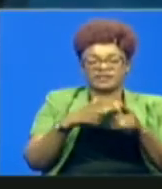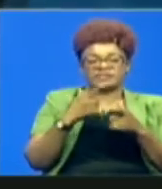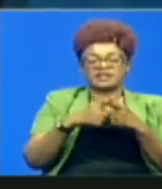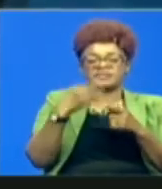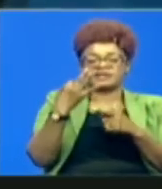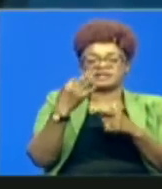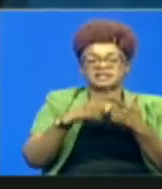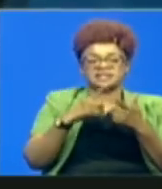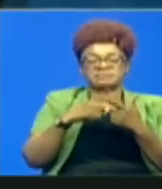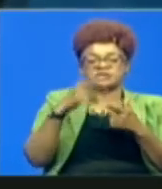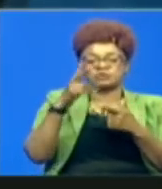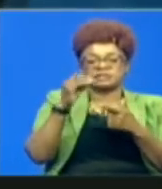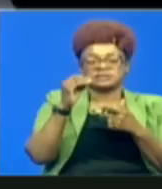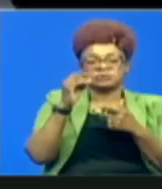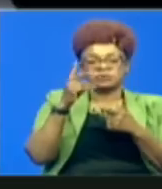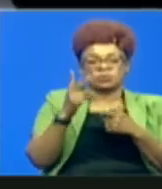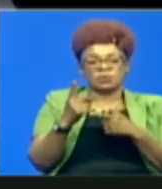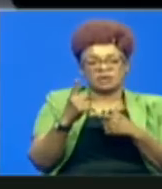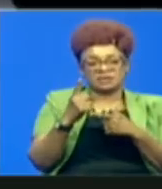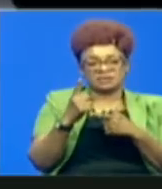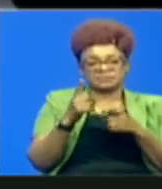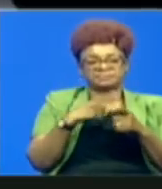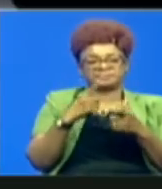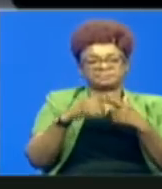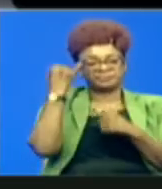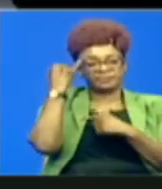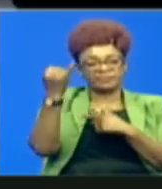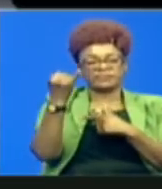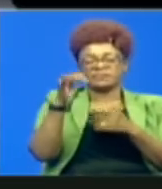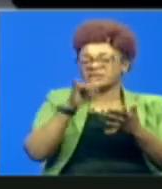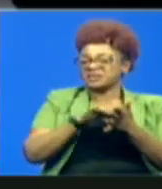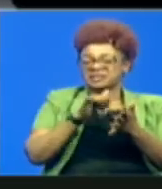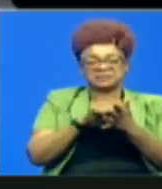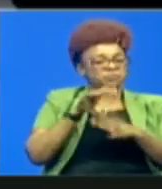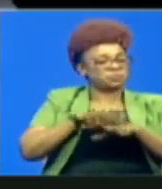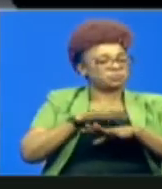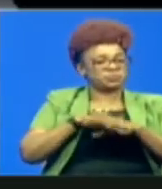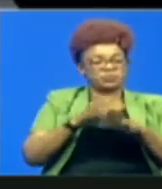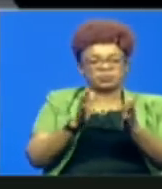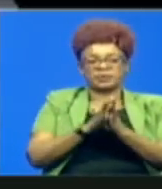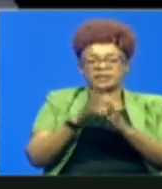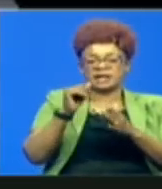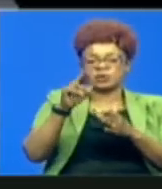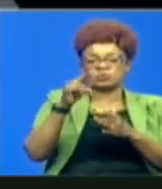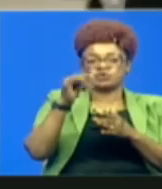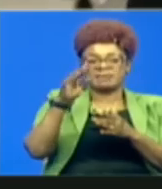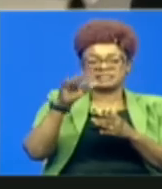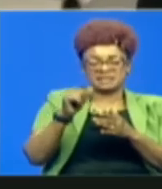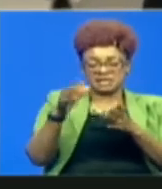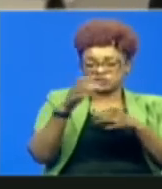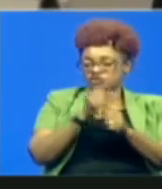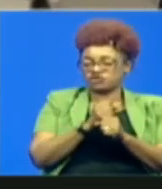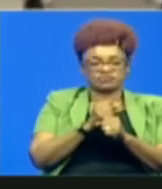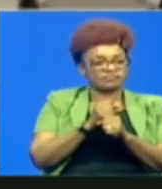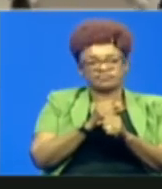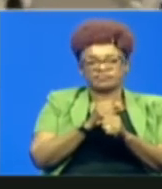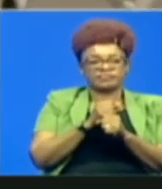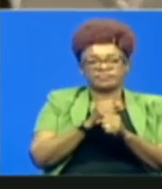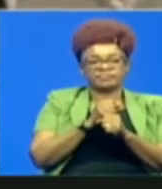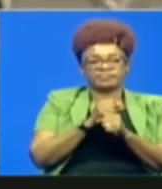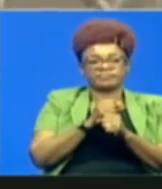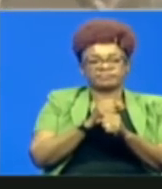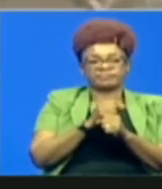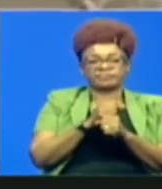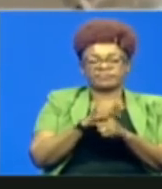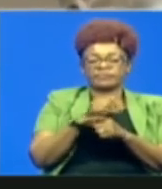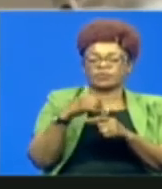3 years by 2021, an idea that does not sit well with the Kenya Auto Bazaar Association. We are opposing,